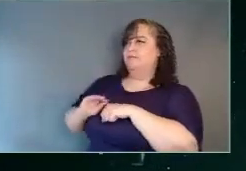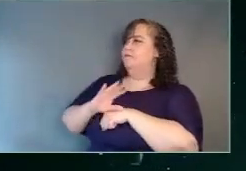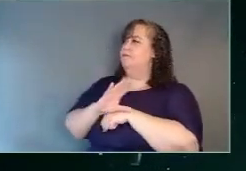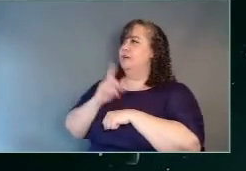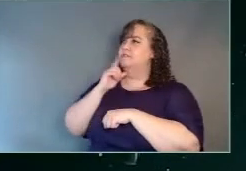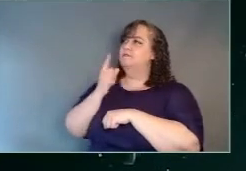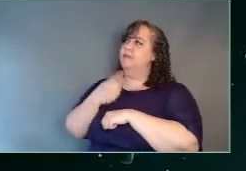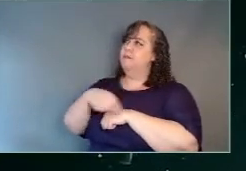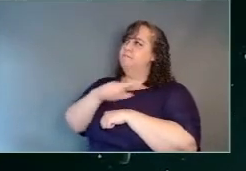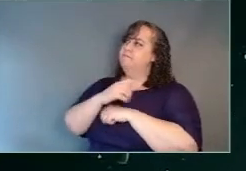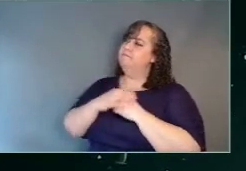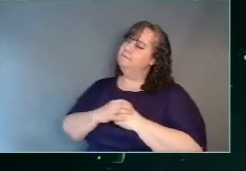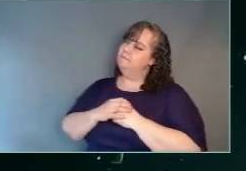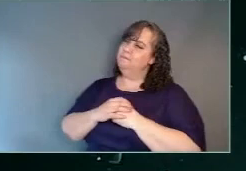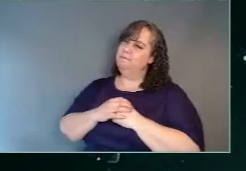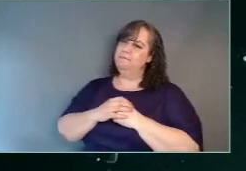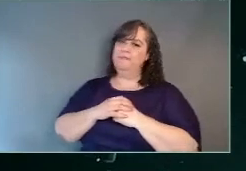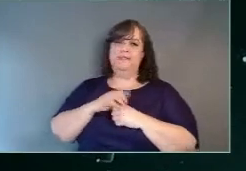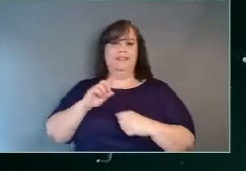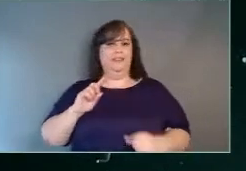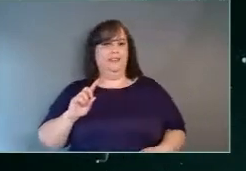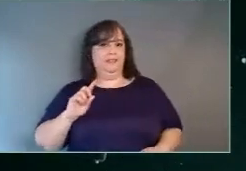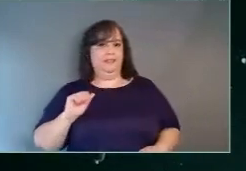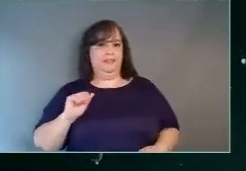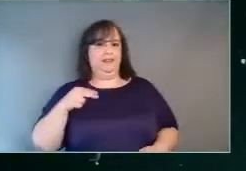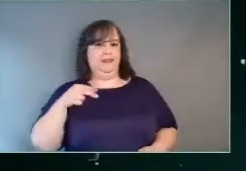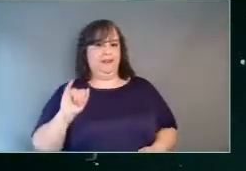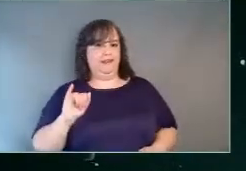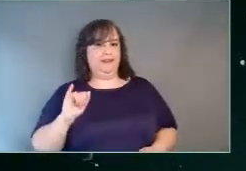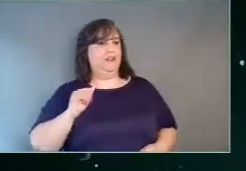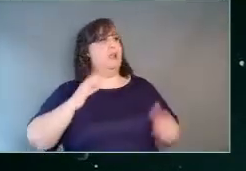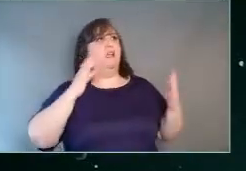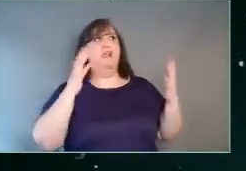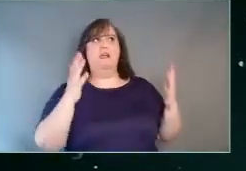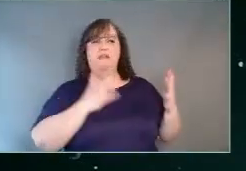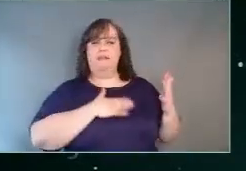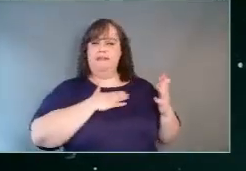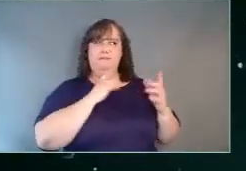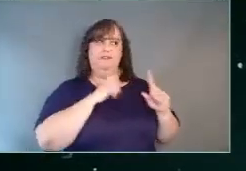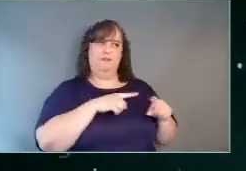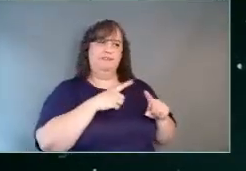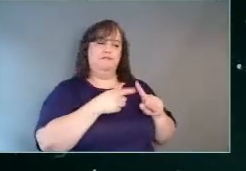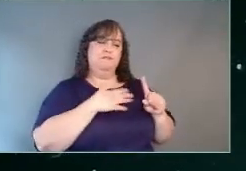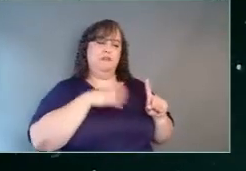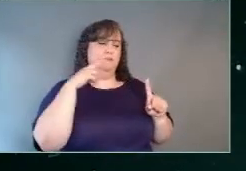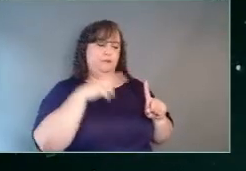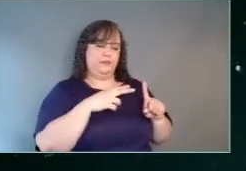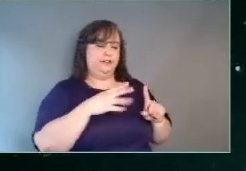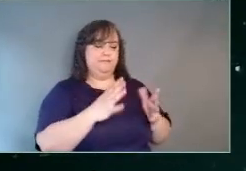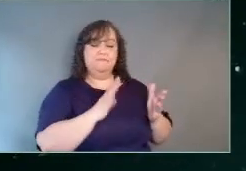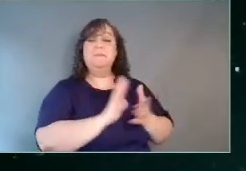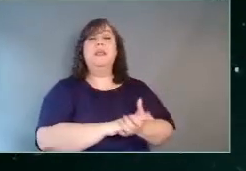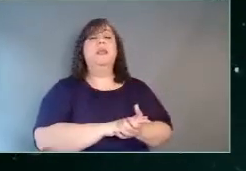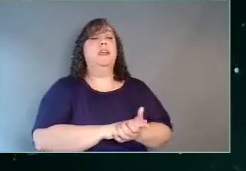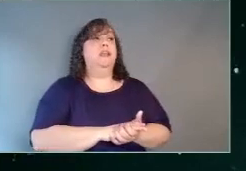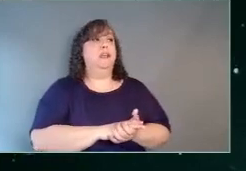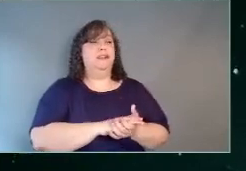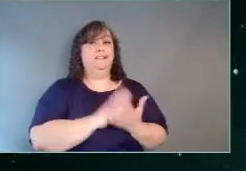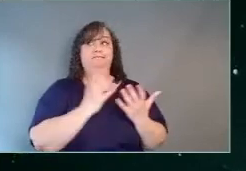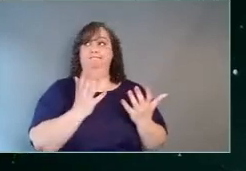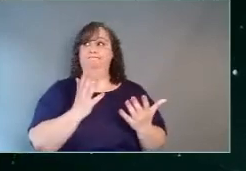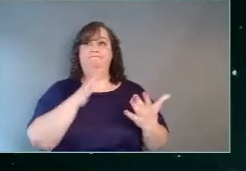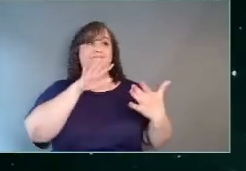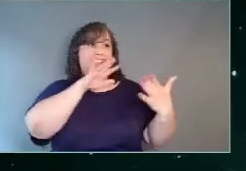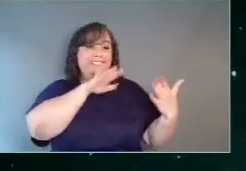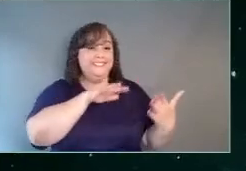Yeah, so I would be happy to answer, at least from my perspective. So I would say, study